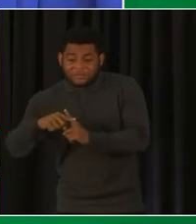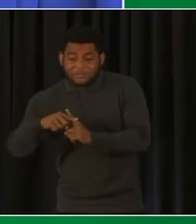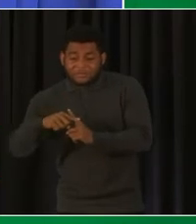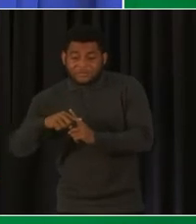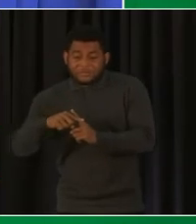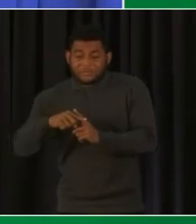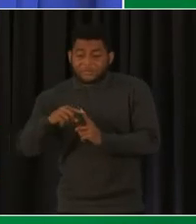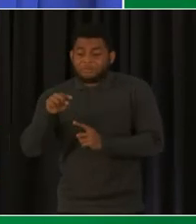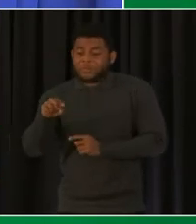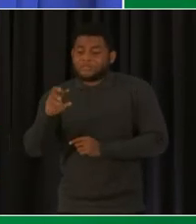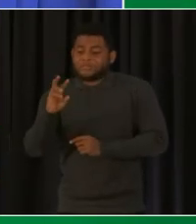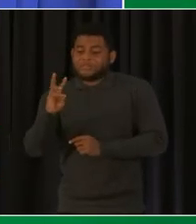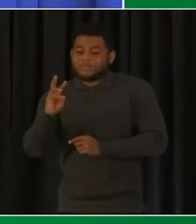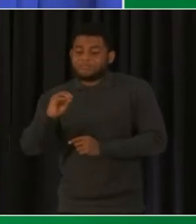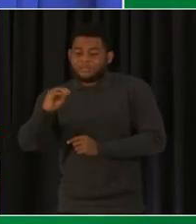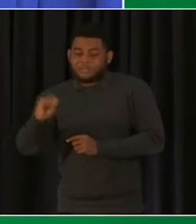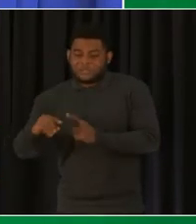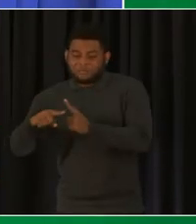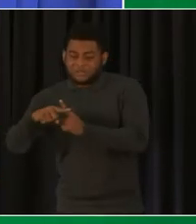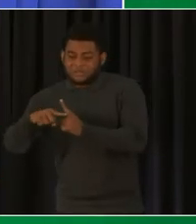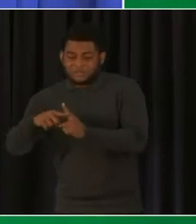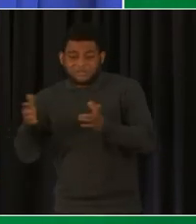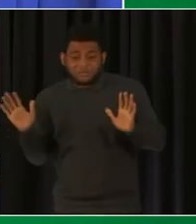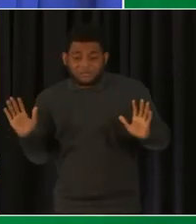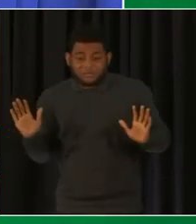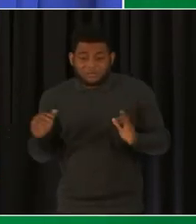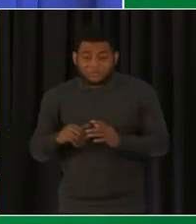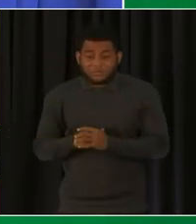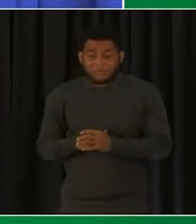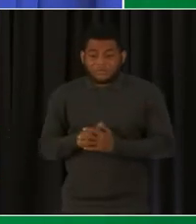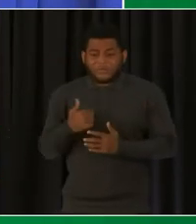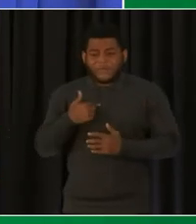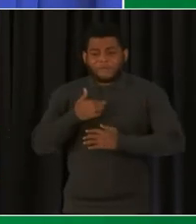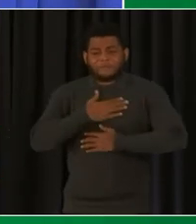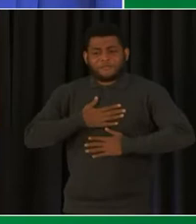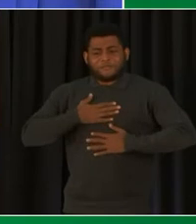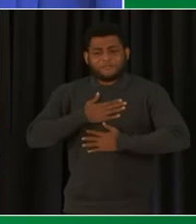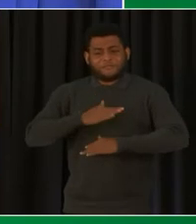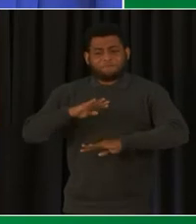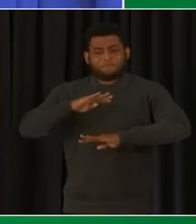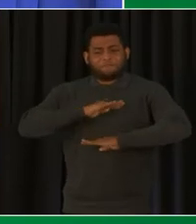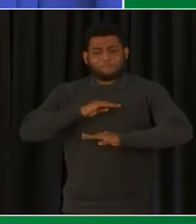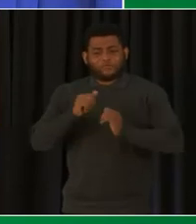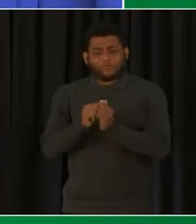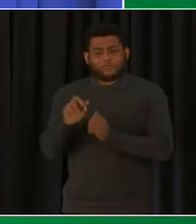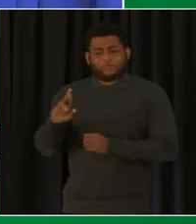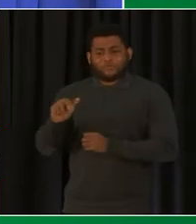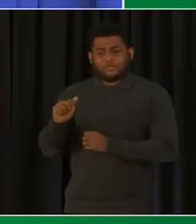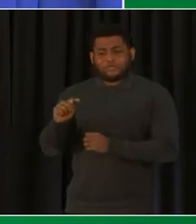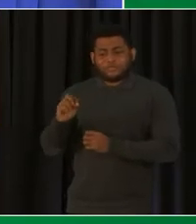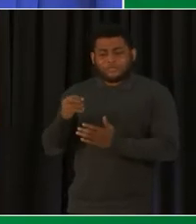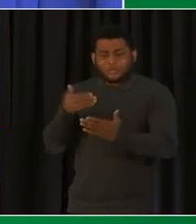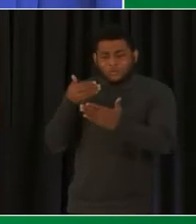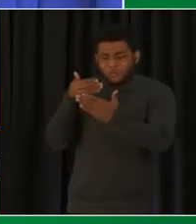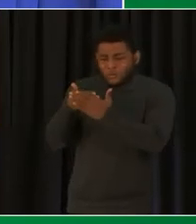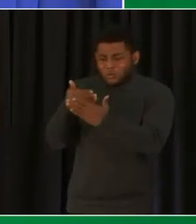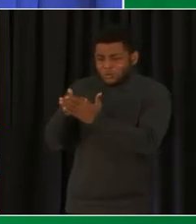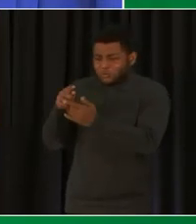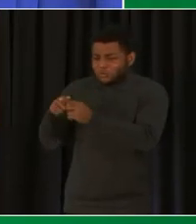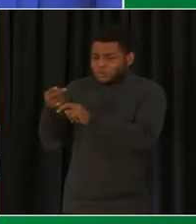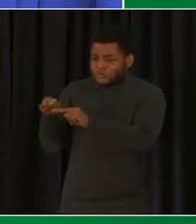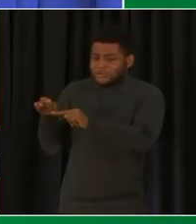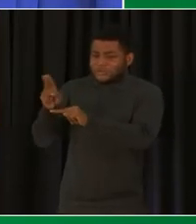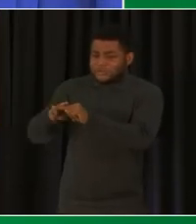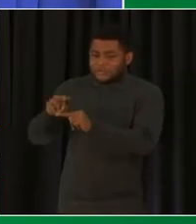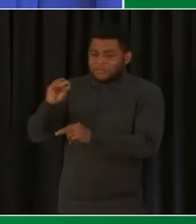we're really pleased with those rates. We are very close to being at the 10% and are pushing this